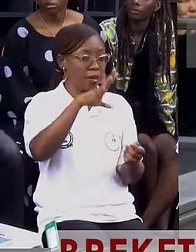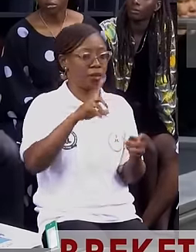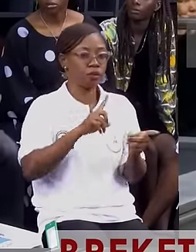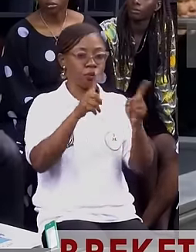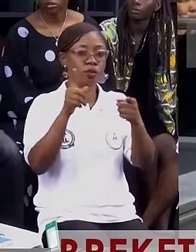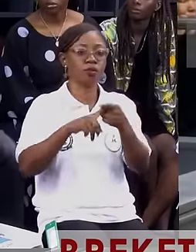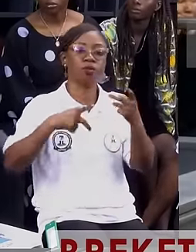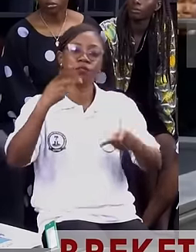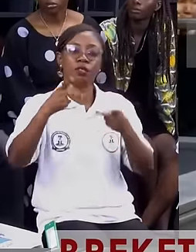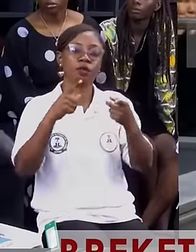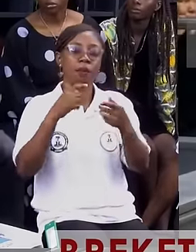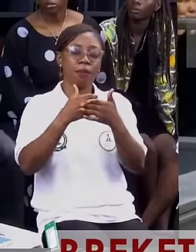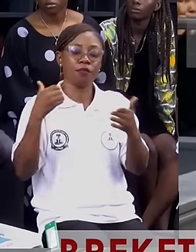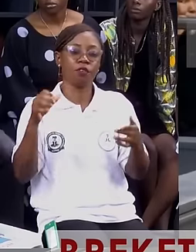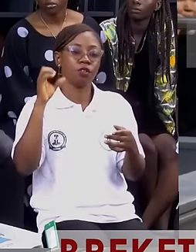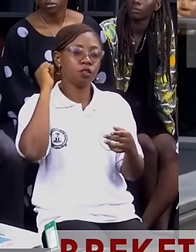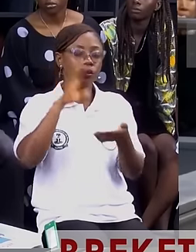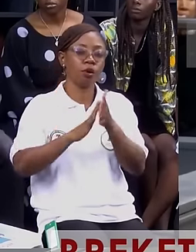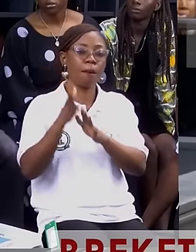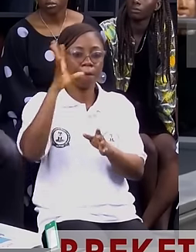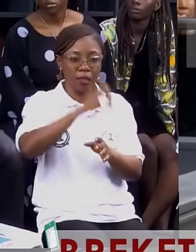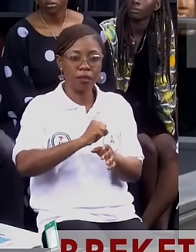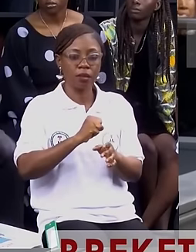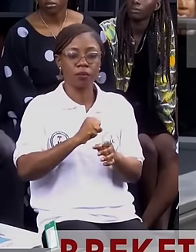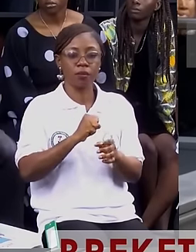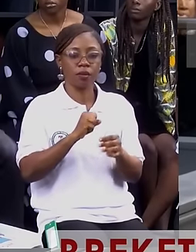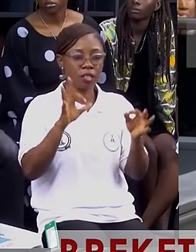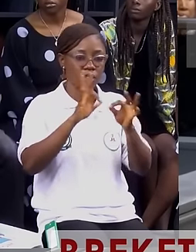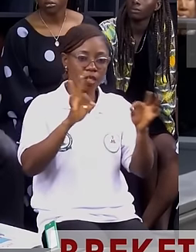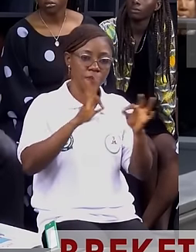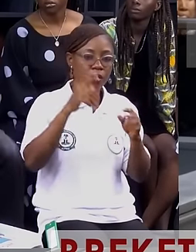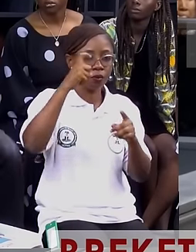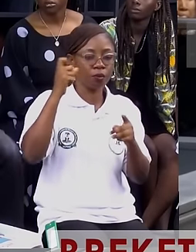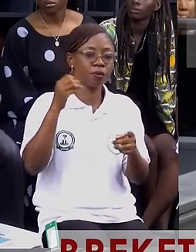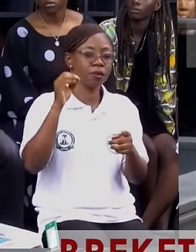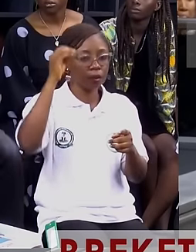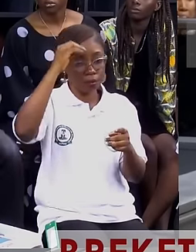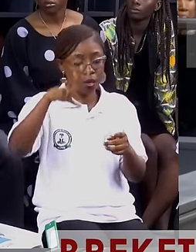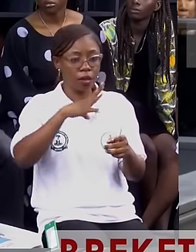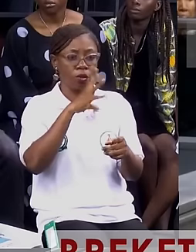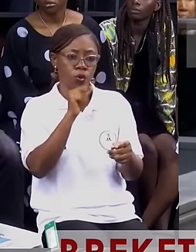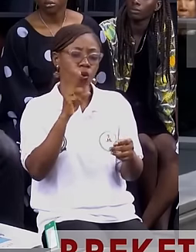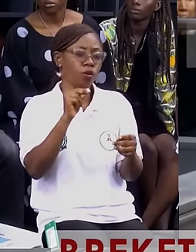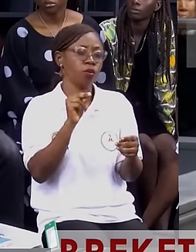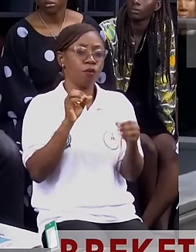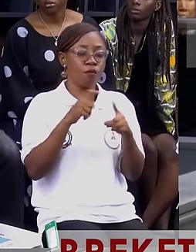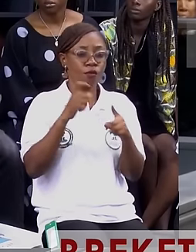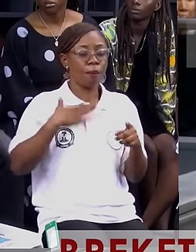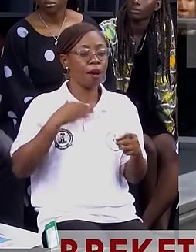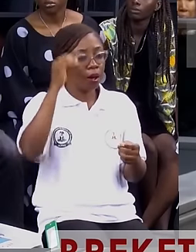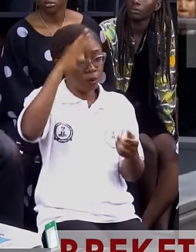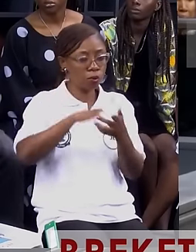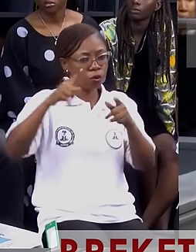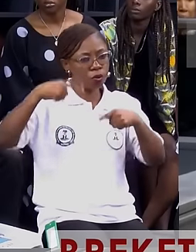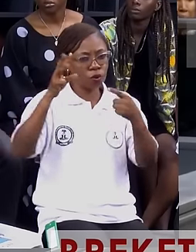went missing. And they took statement from the guy. But no statement from my husband. From that Wednesday, he has been on detention.